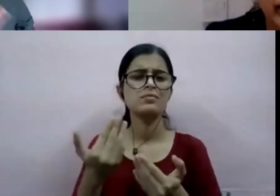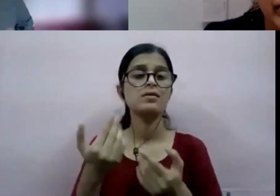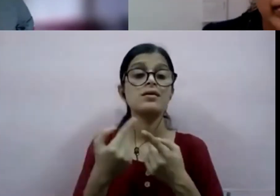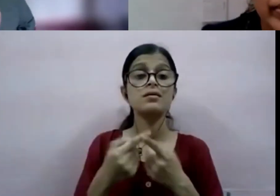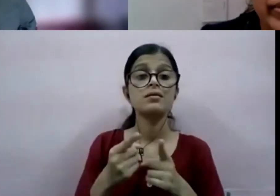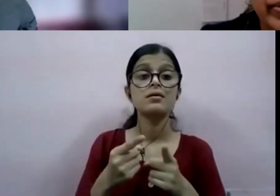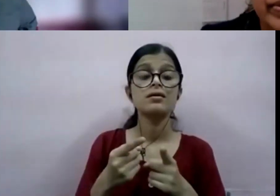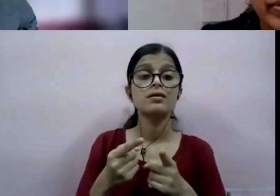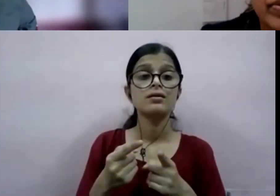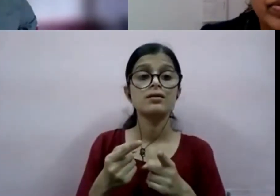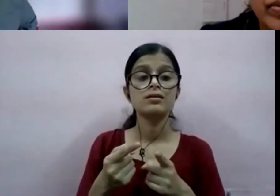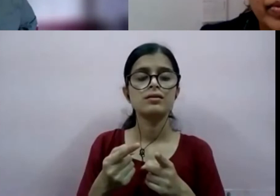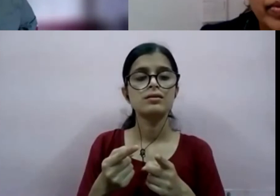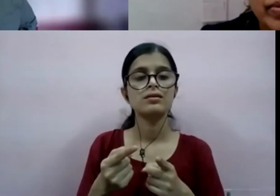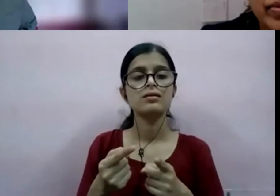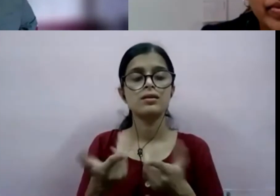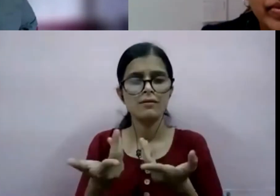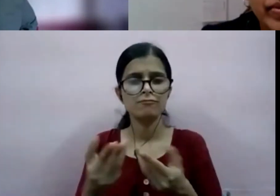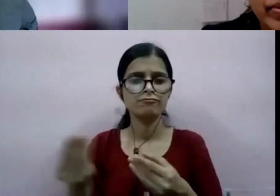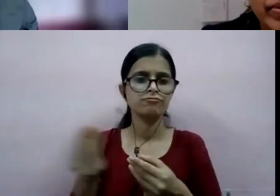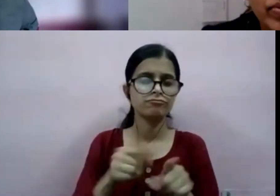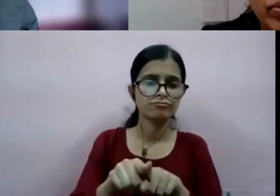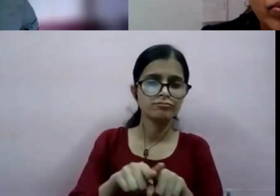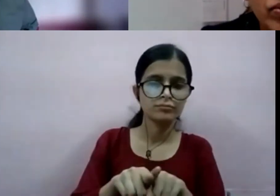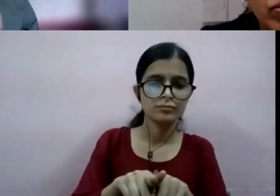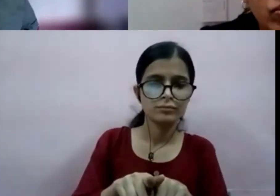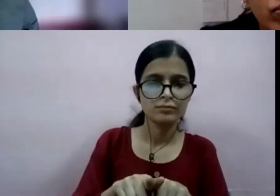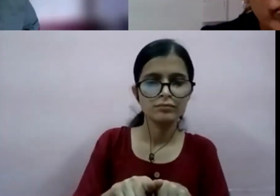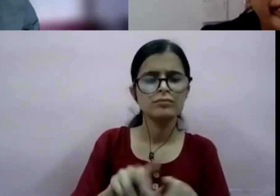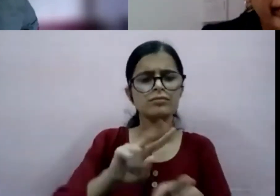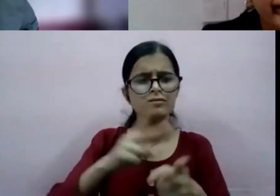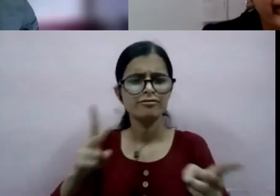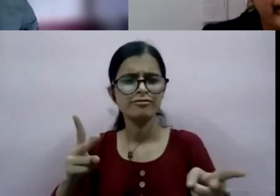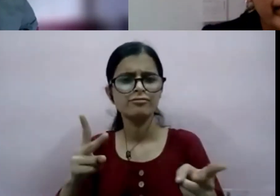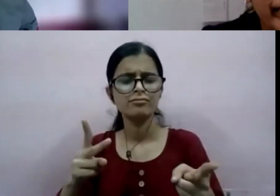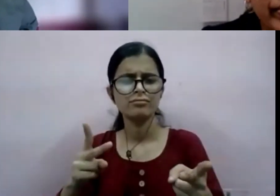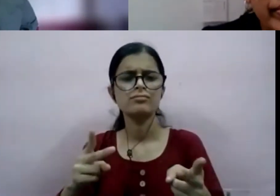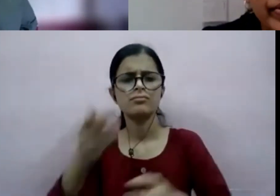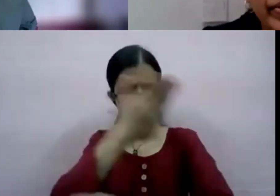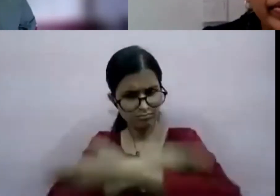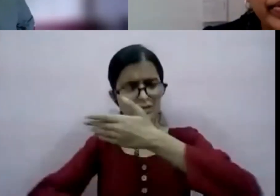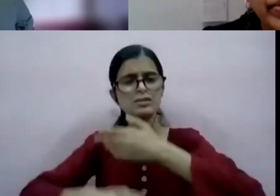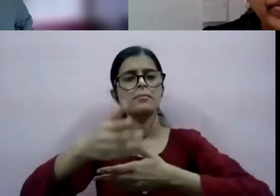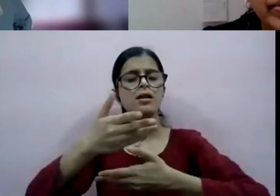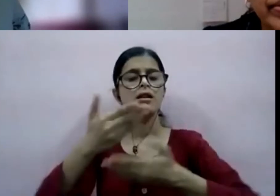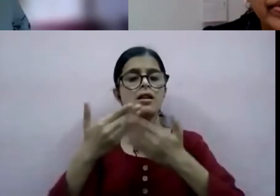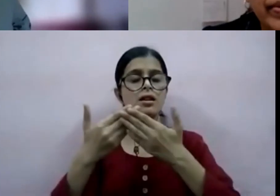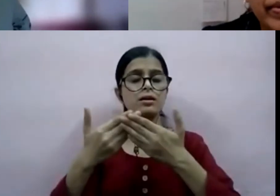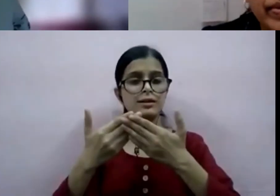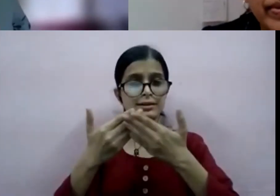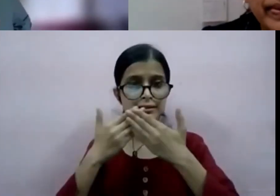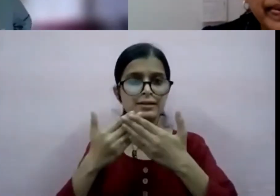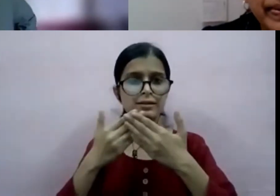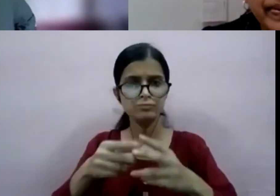too insular in that respect. I think your final point, the question about, so critical disability studies, discourse